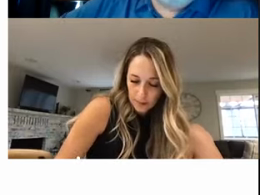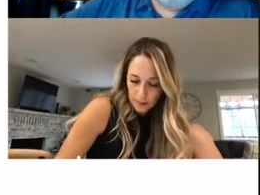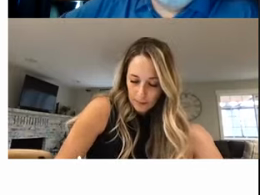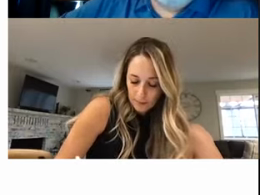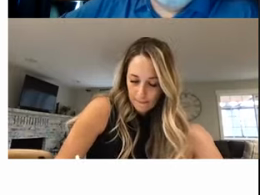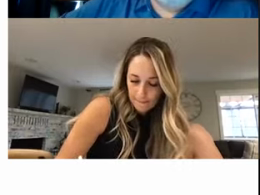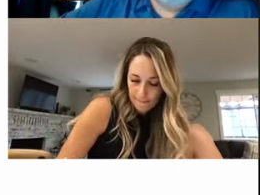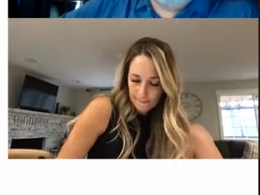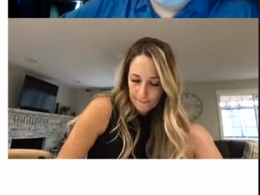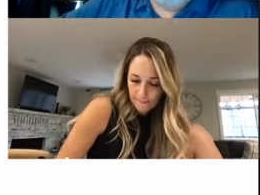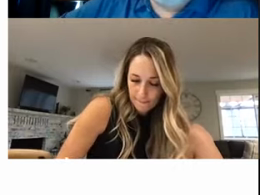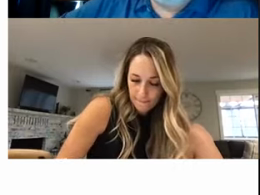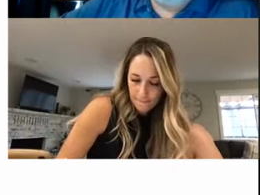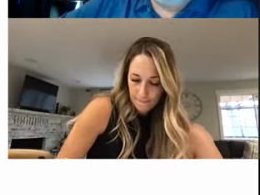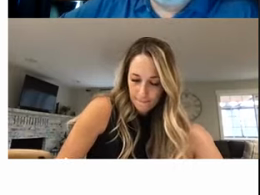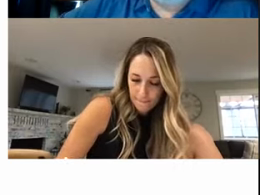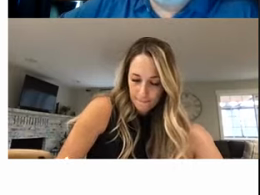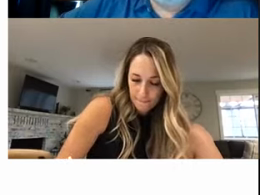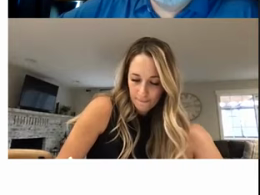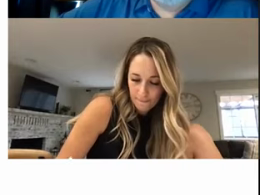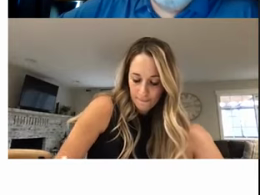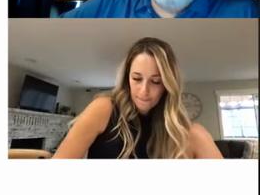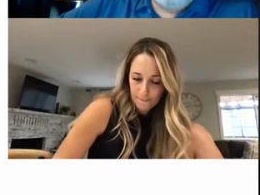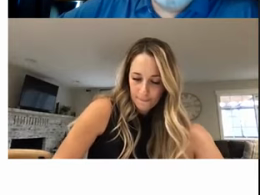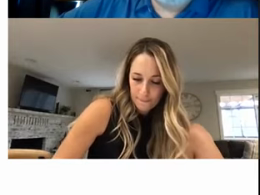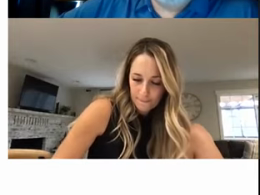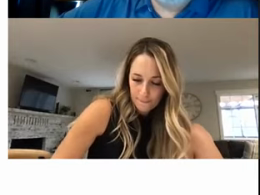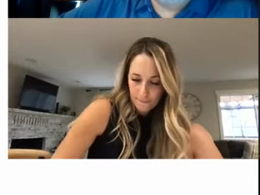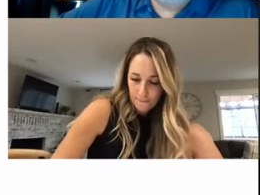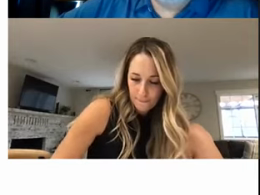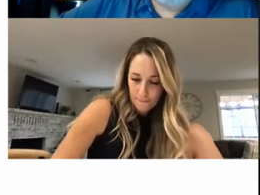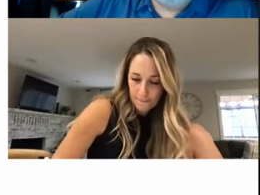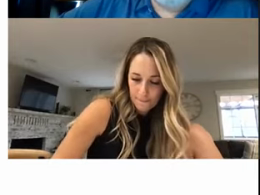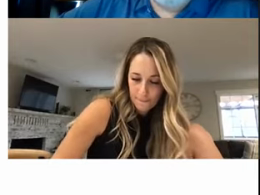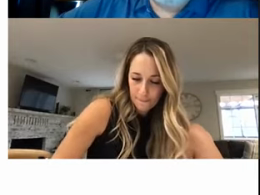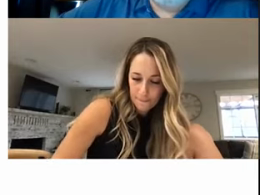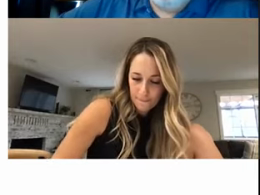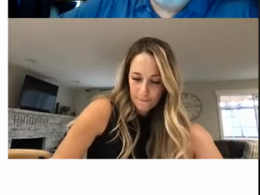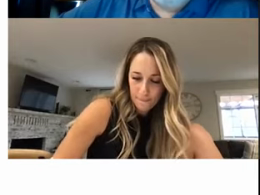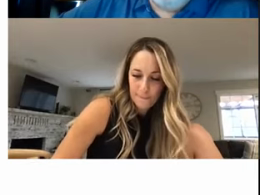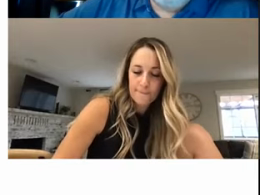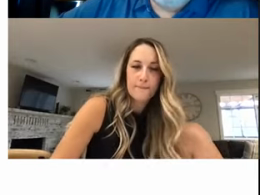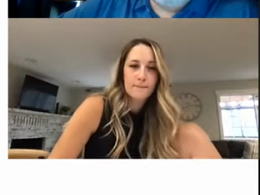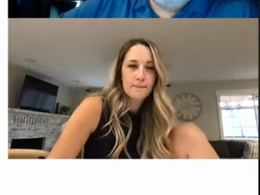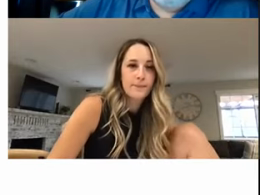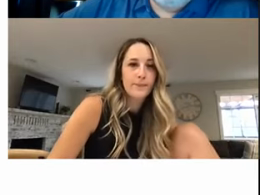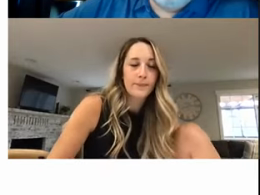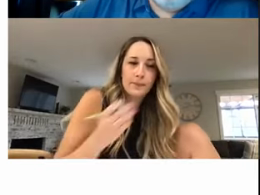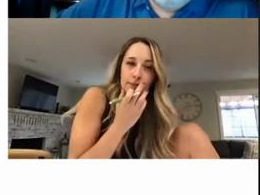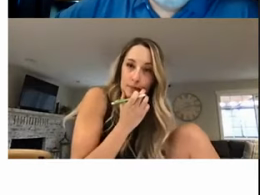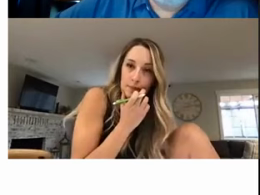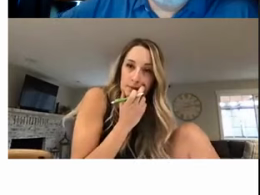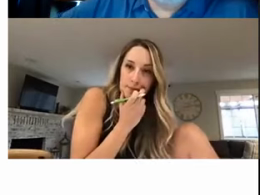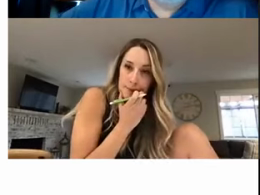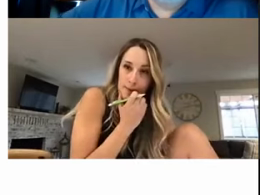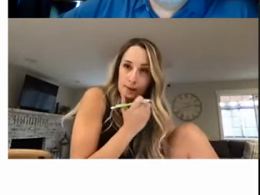the Proctorio protocols, the same protocols that were used for the syllabus quiz, the same one for the chemistry quiz. So as long as you took those two, or at